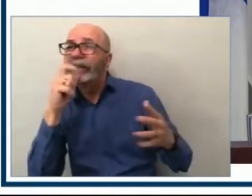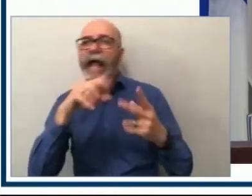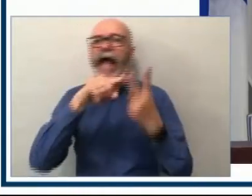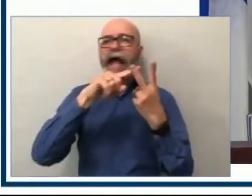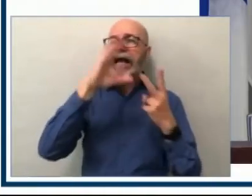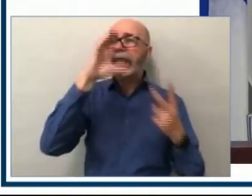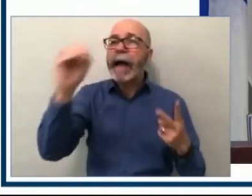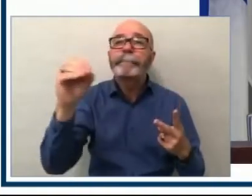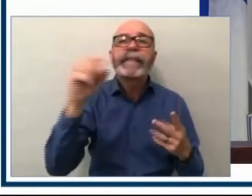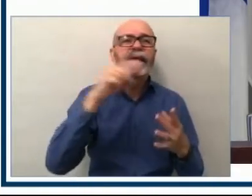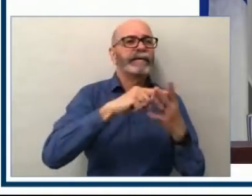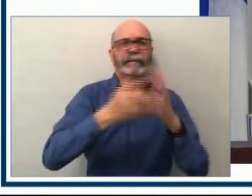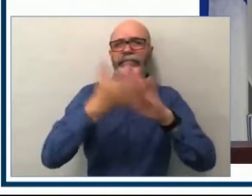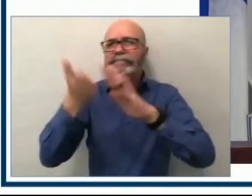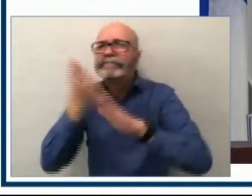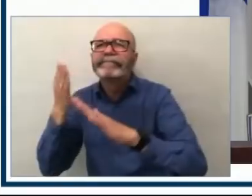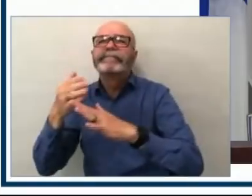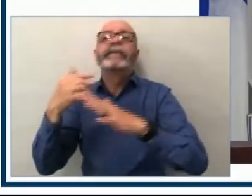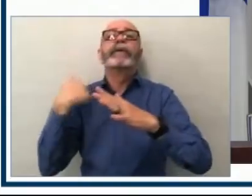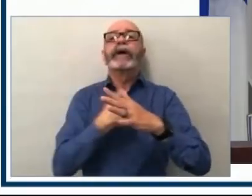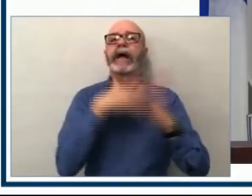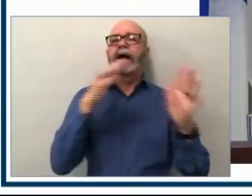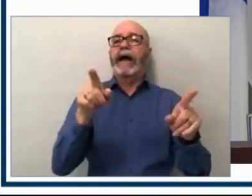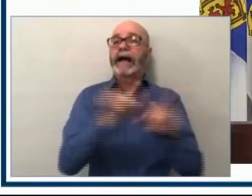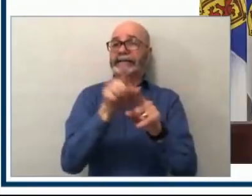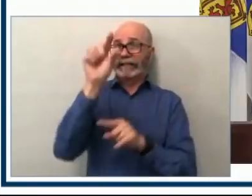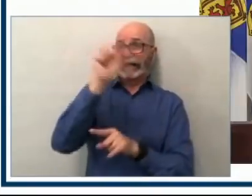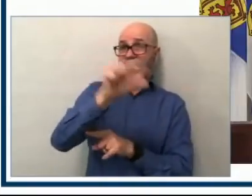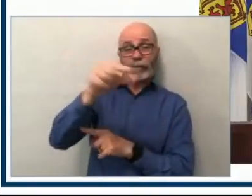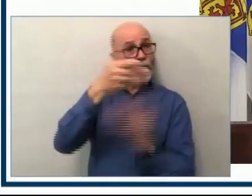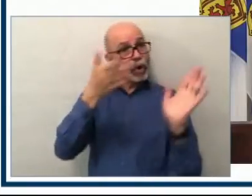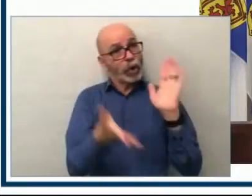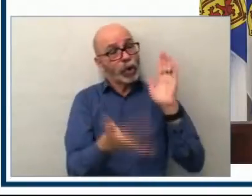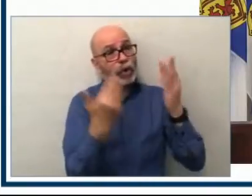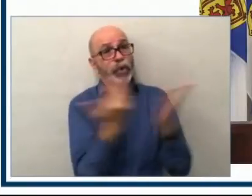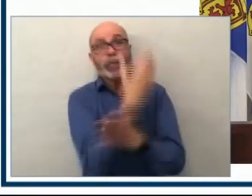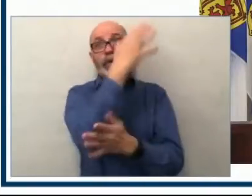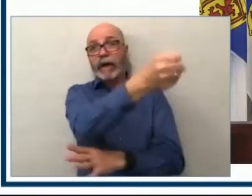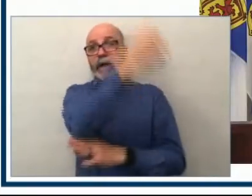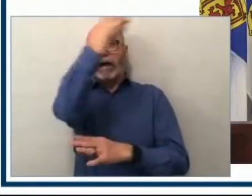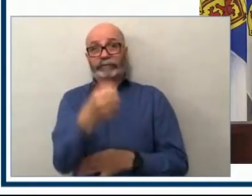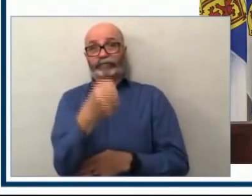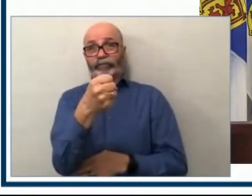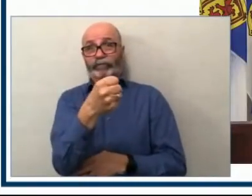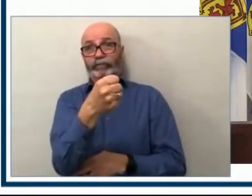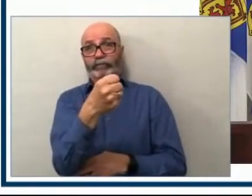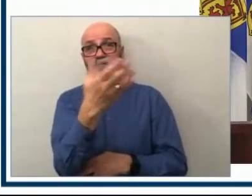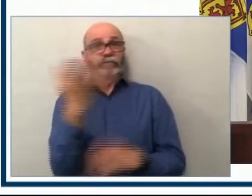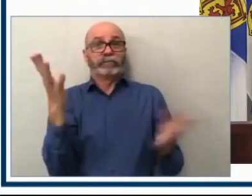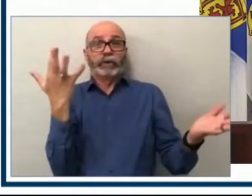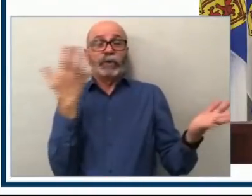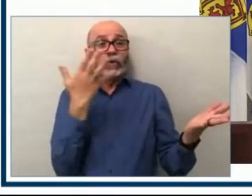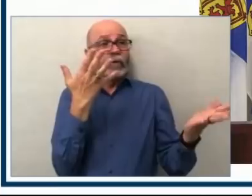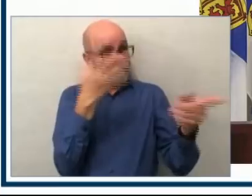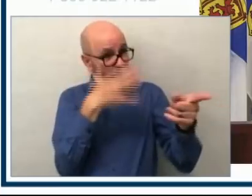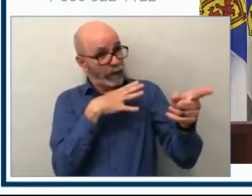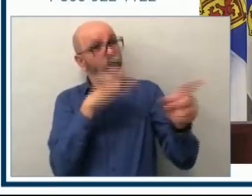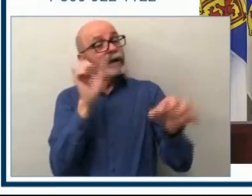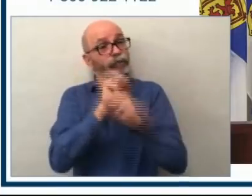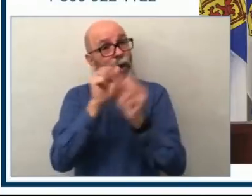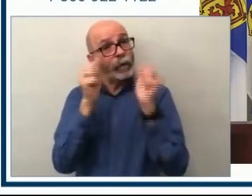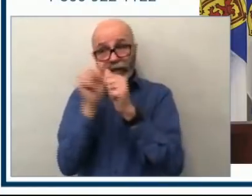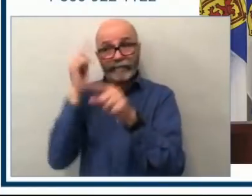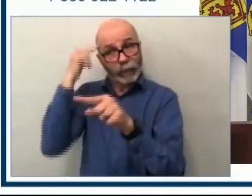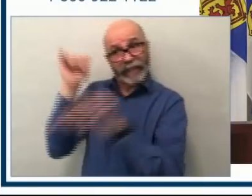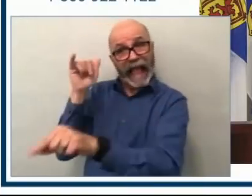next election, good luck. Go ahead with your follow-up, Jean. Premier, not to be argumentative, but I wasn't